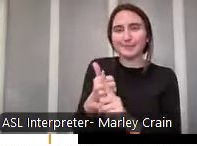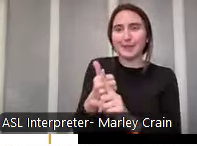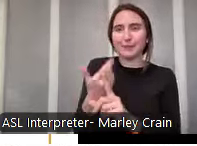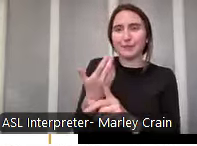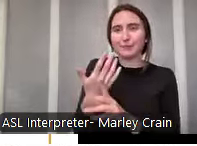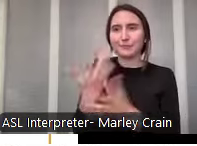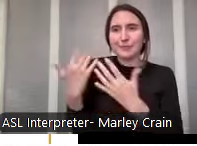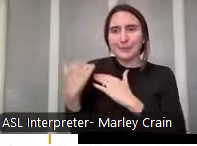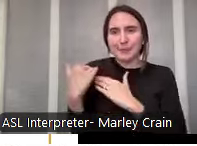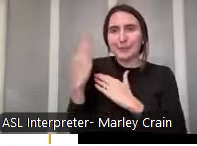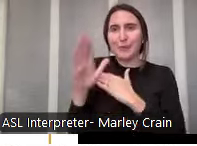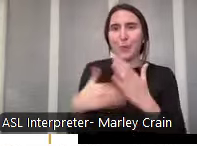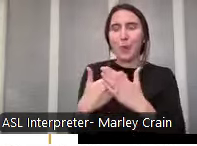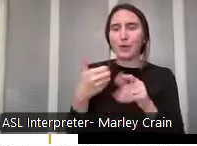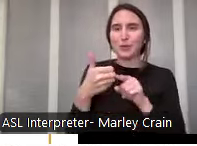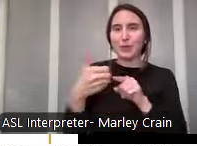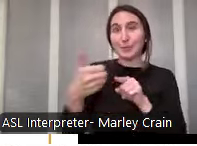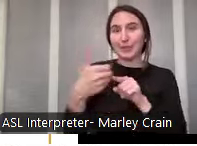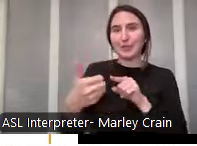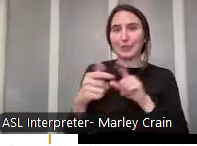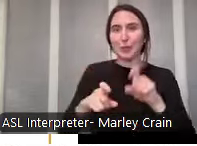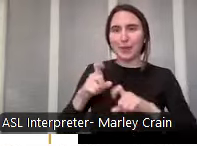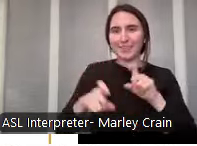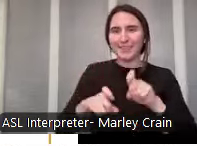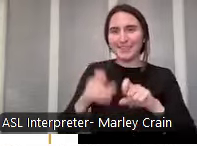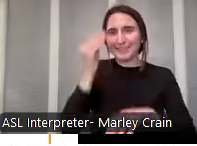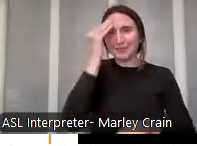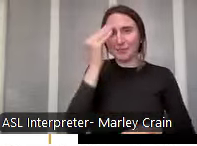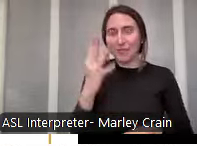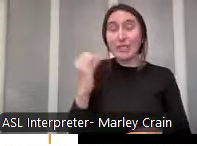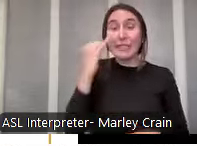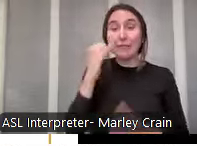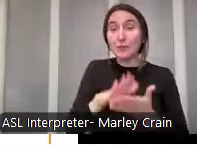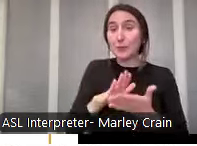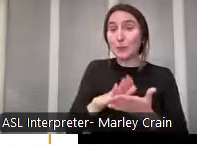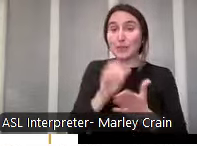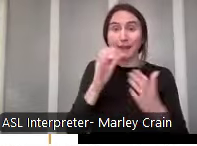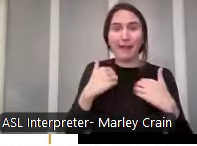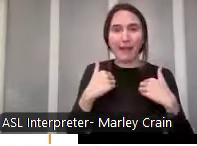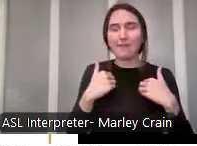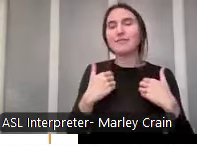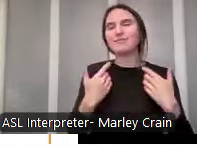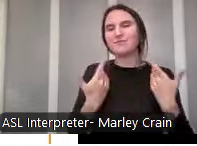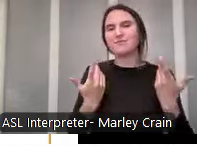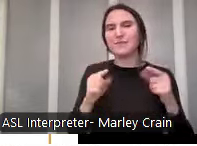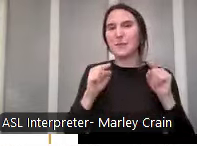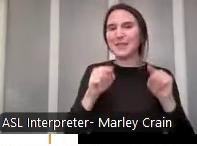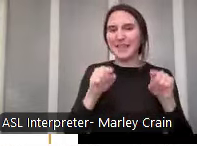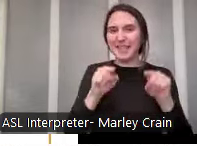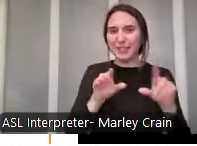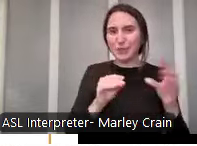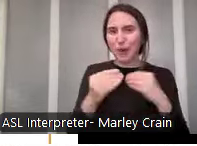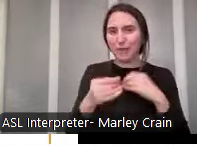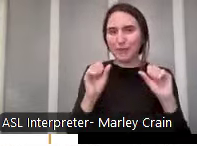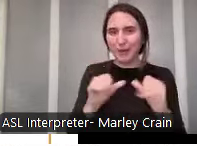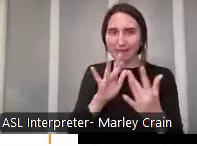If they don't, I would go to the superintendent's office and really push so you can get the information. The bus company